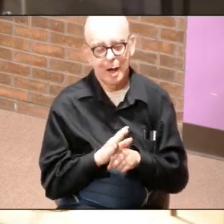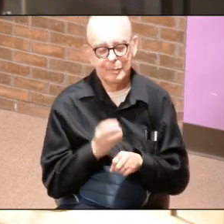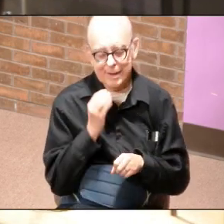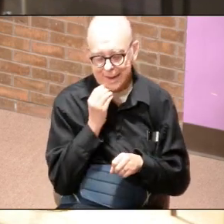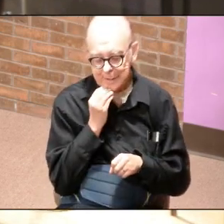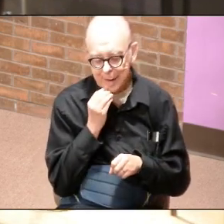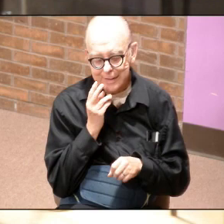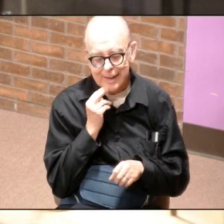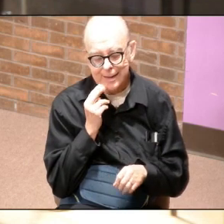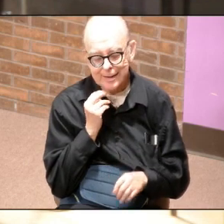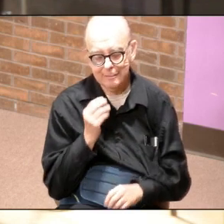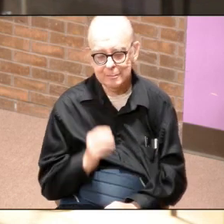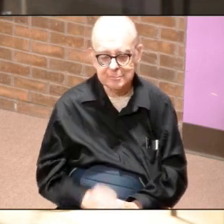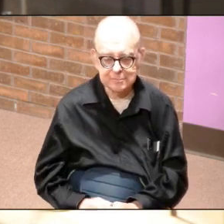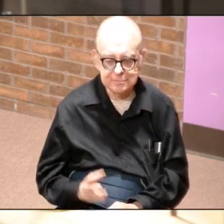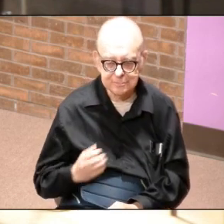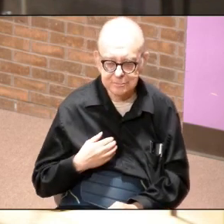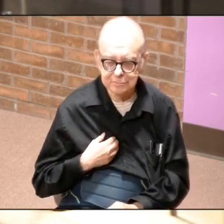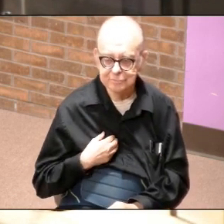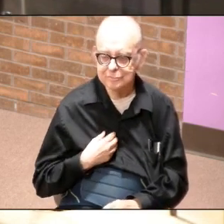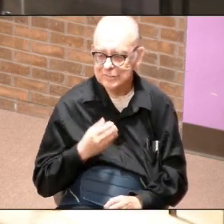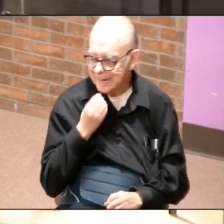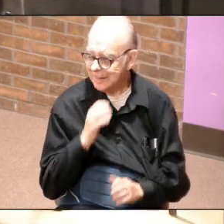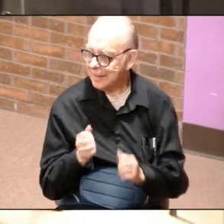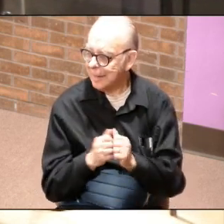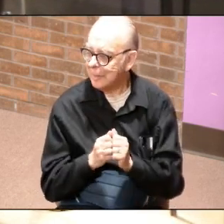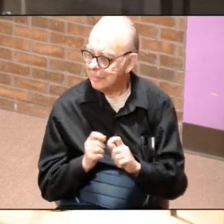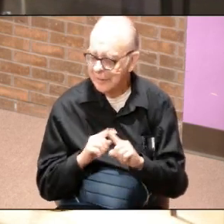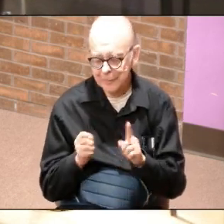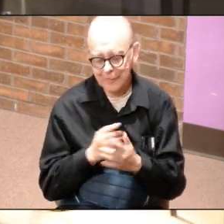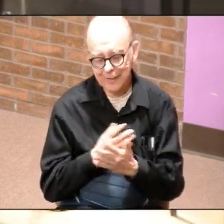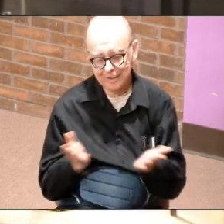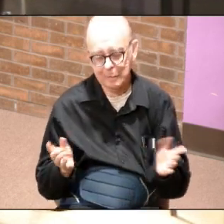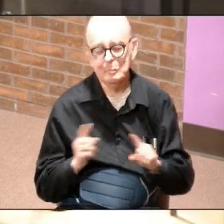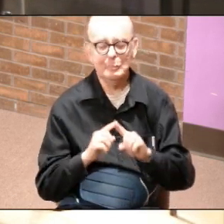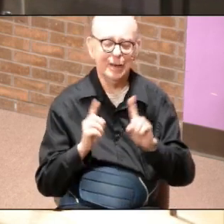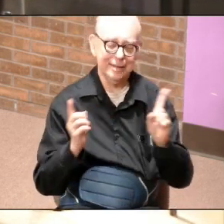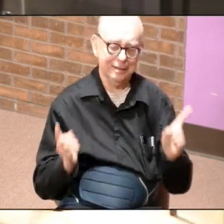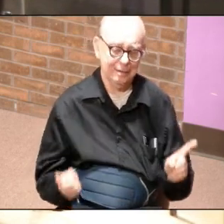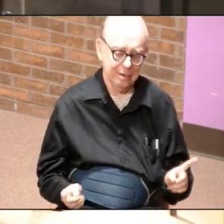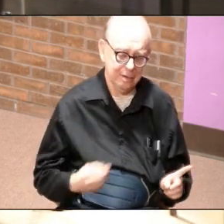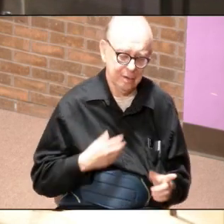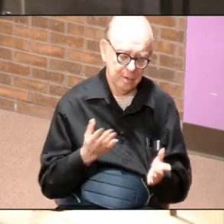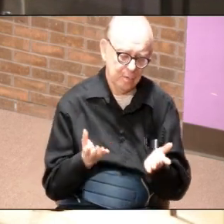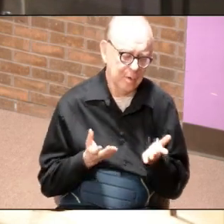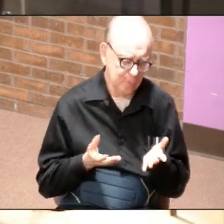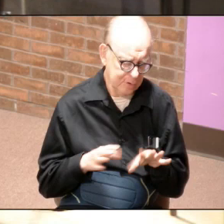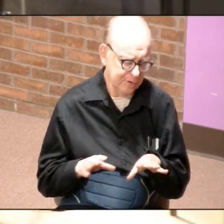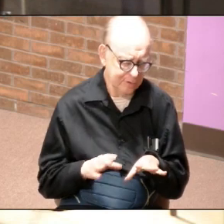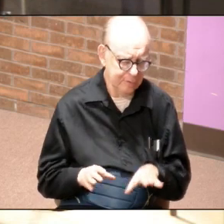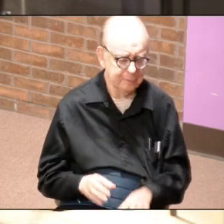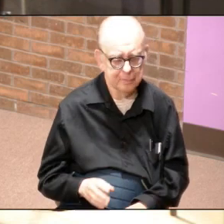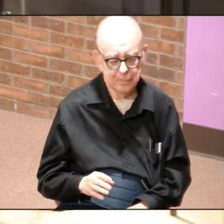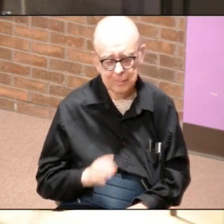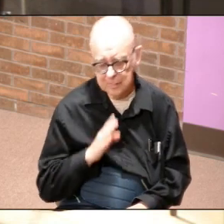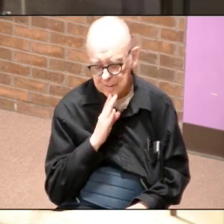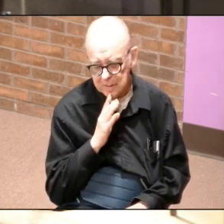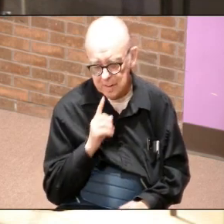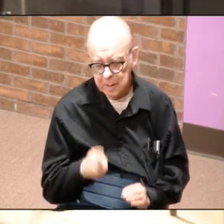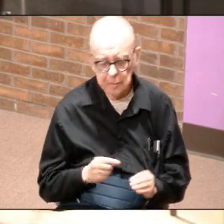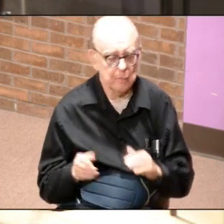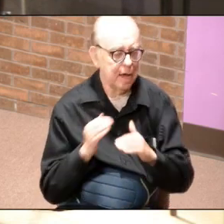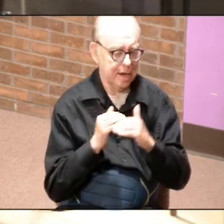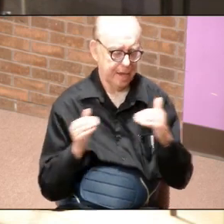okay? And so we'll just kind of eat like that. But what we want to do is talk about